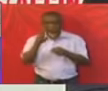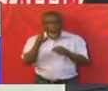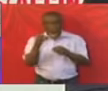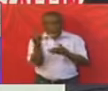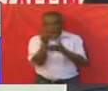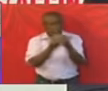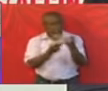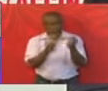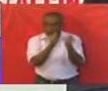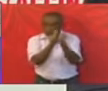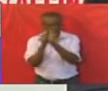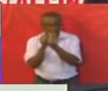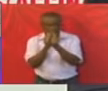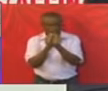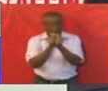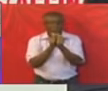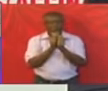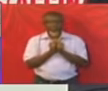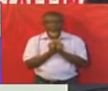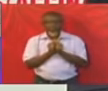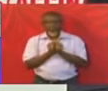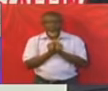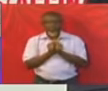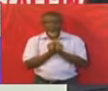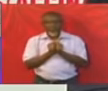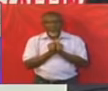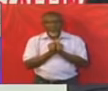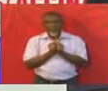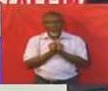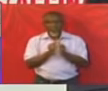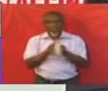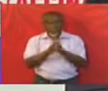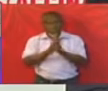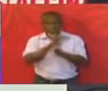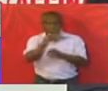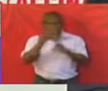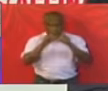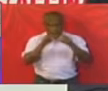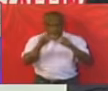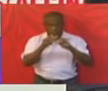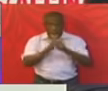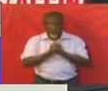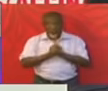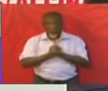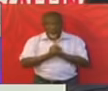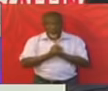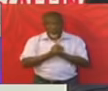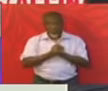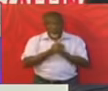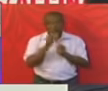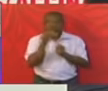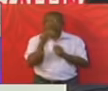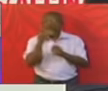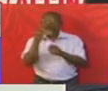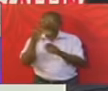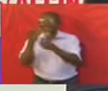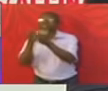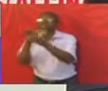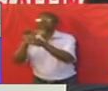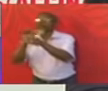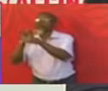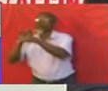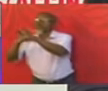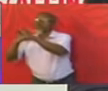the other to the relevant members of the panel. And again, if time permits, we will accommodate a second round of